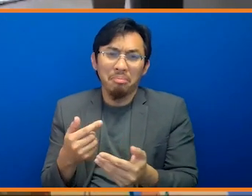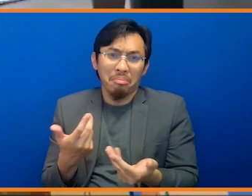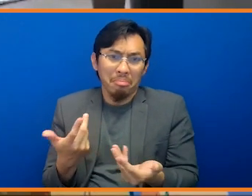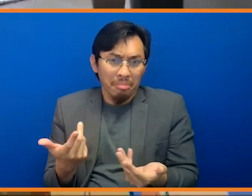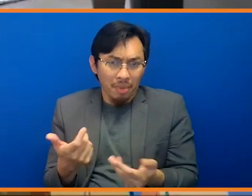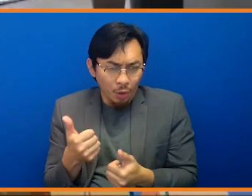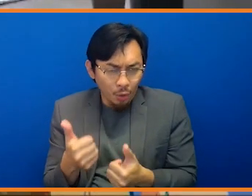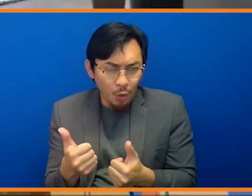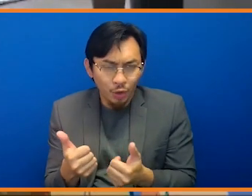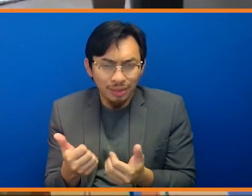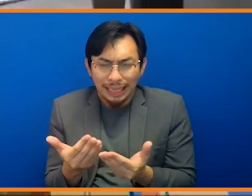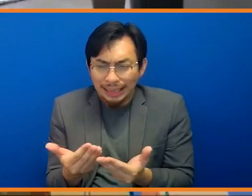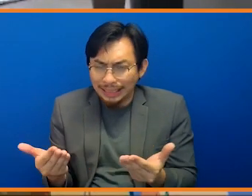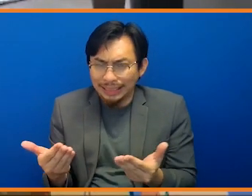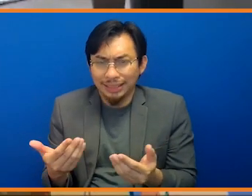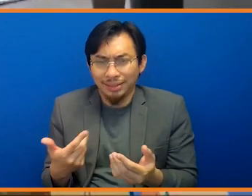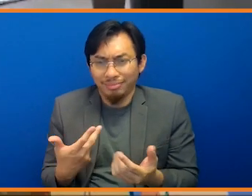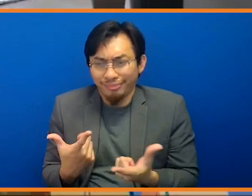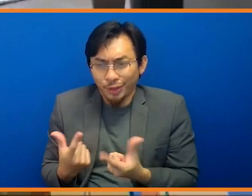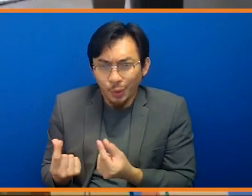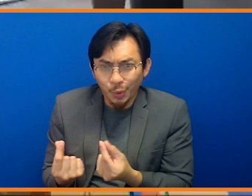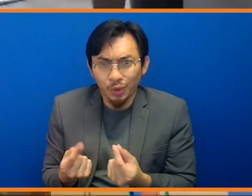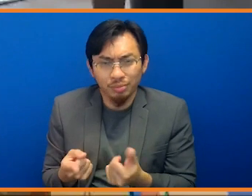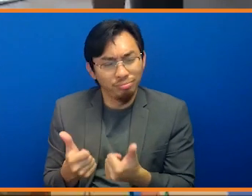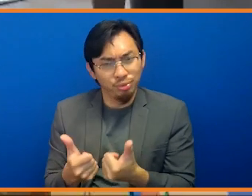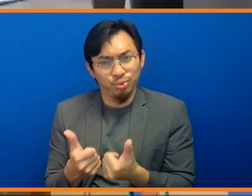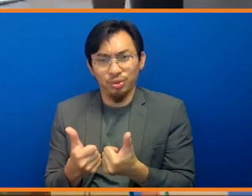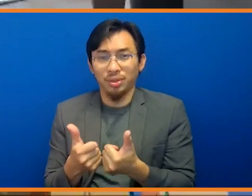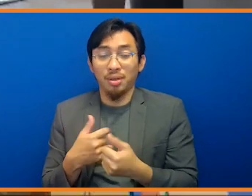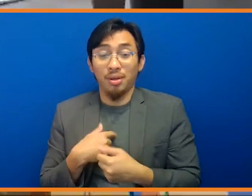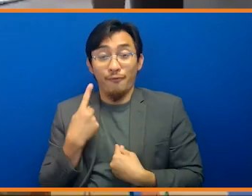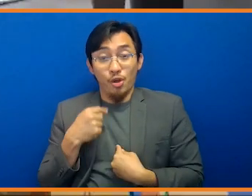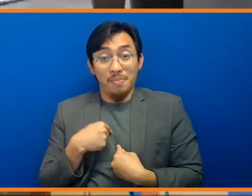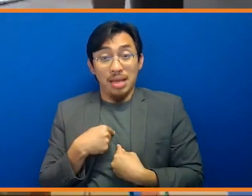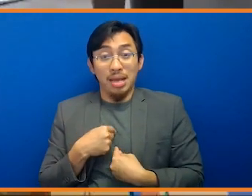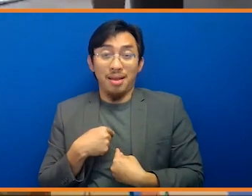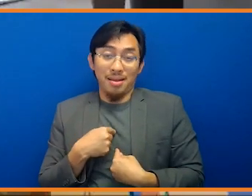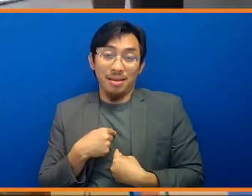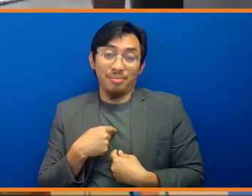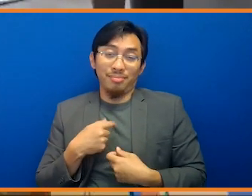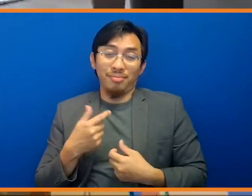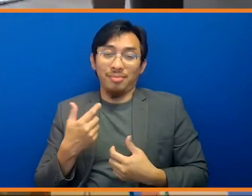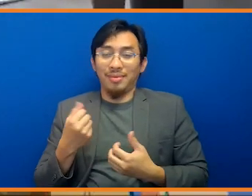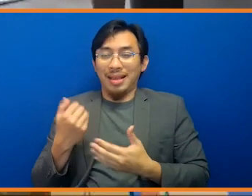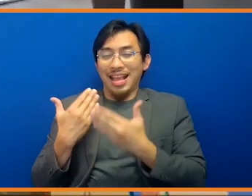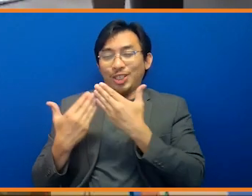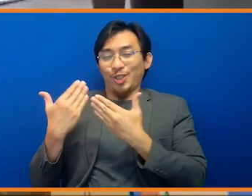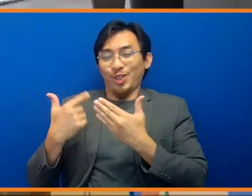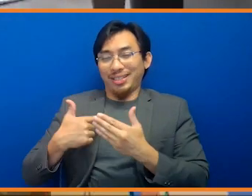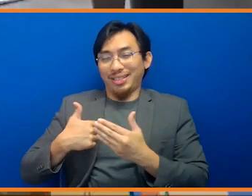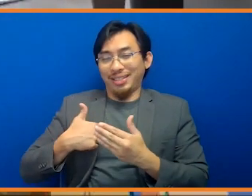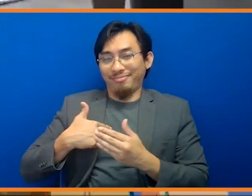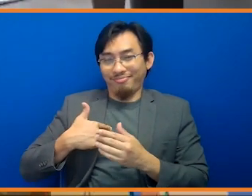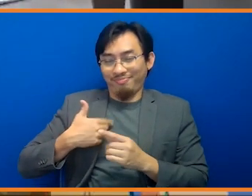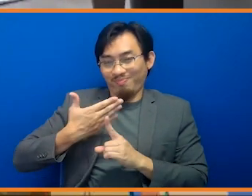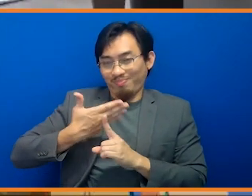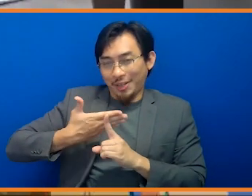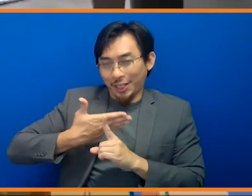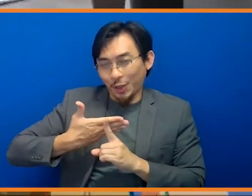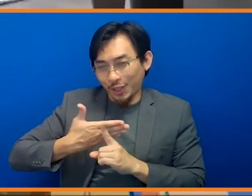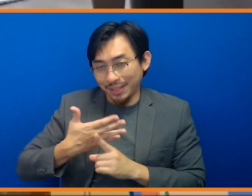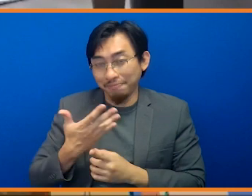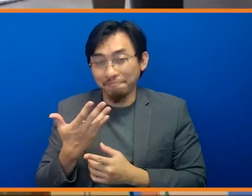good things to do, especially for me because I'm from urban history and